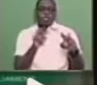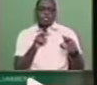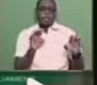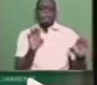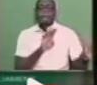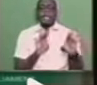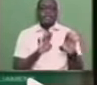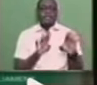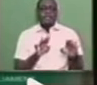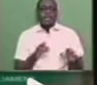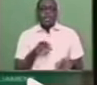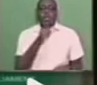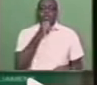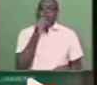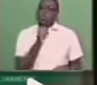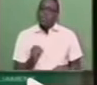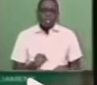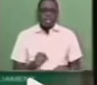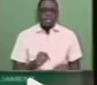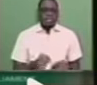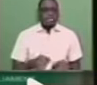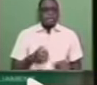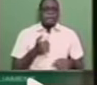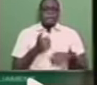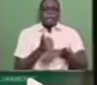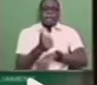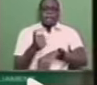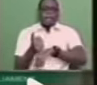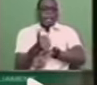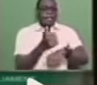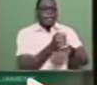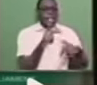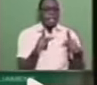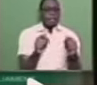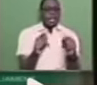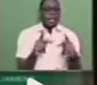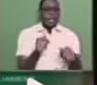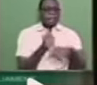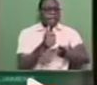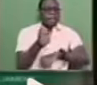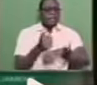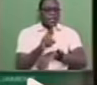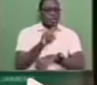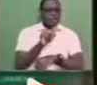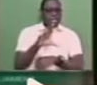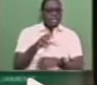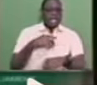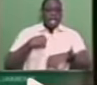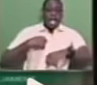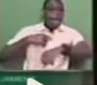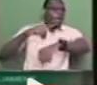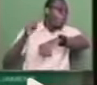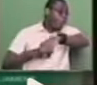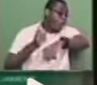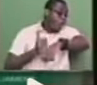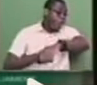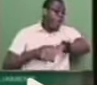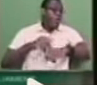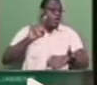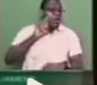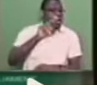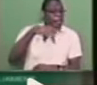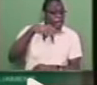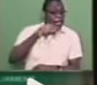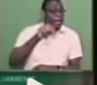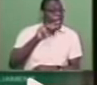blame Kamla, blame the UNC. I warned the government that this strategy had a sell-by date, and that date